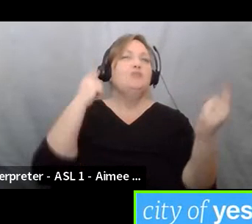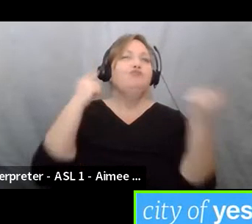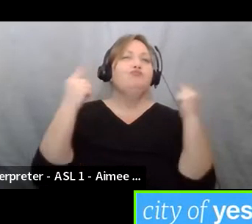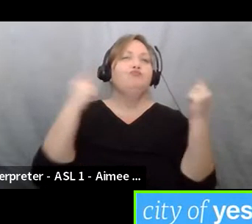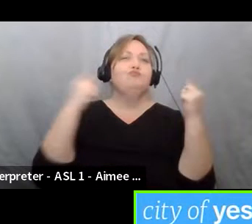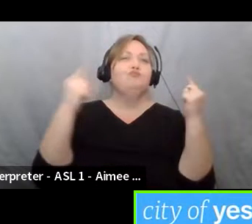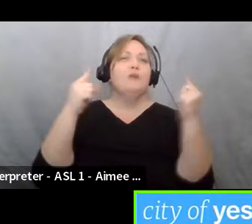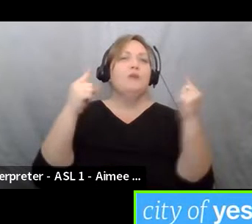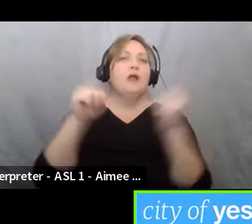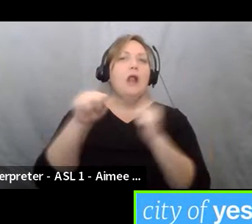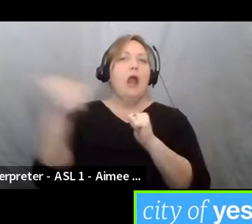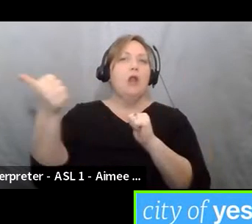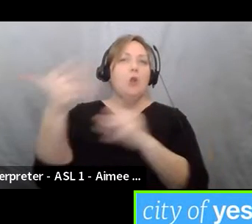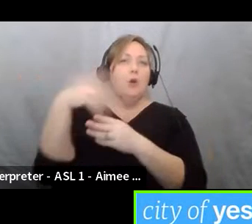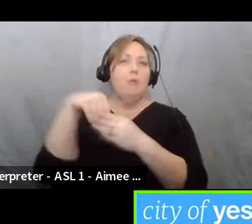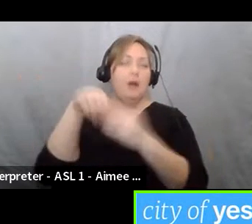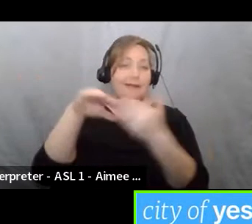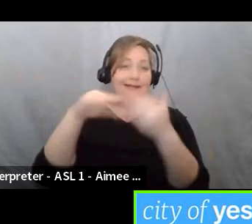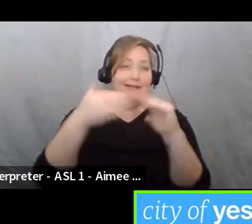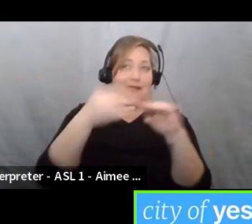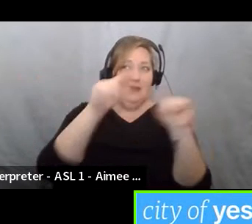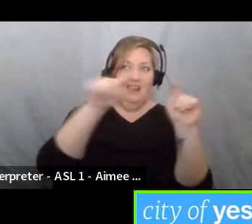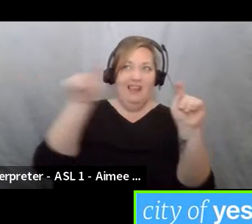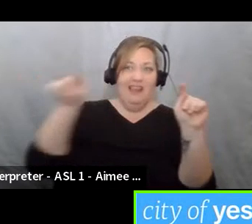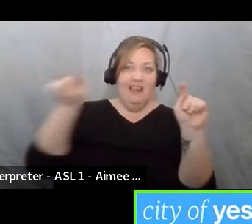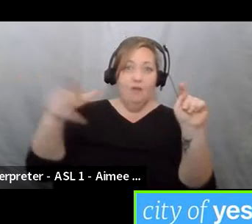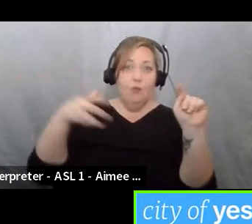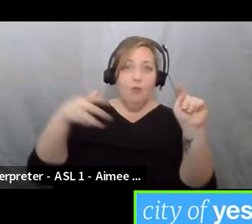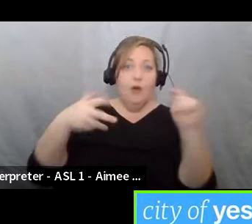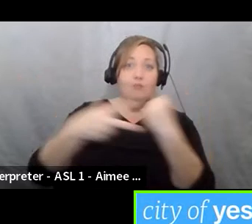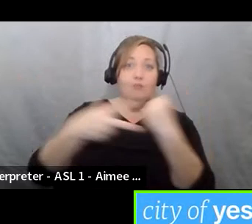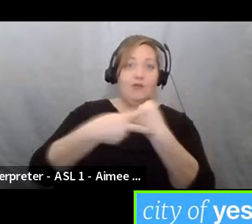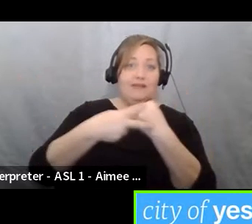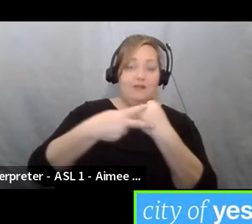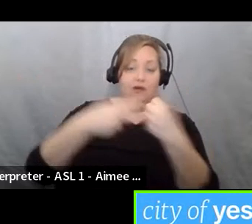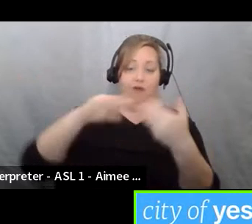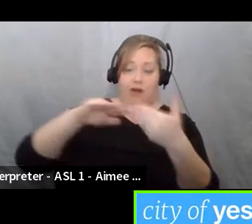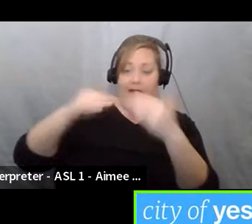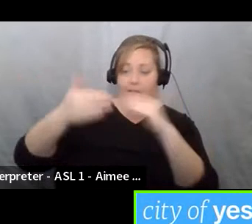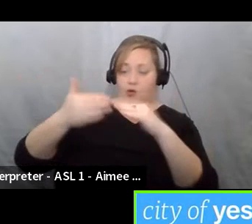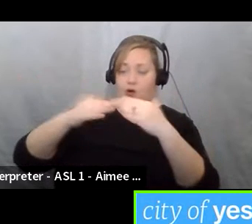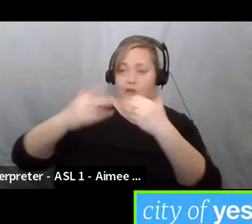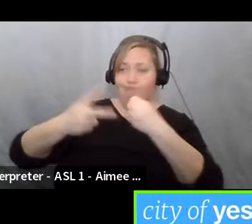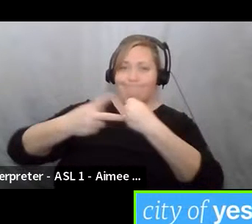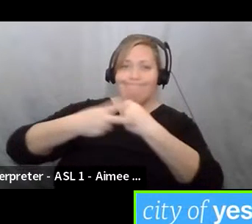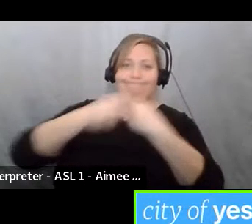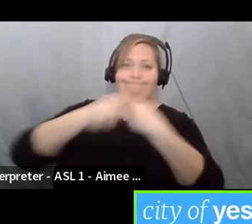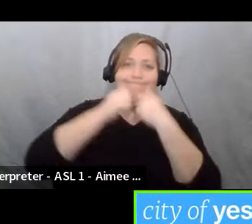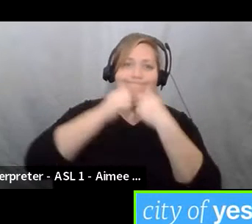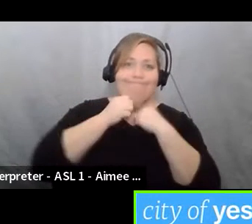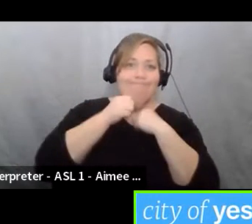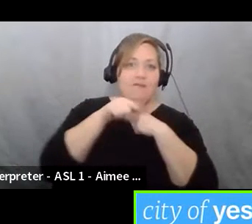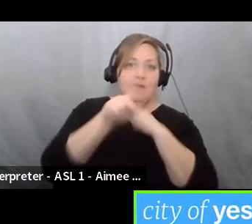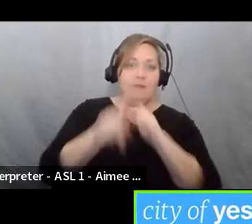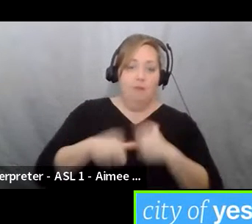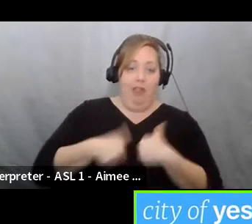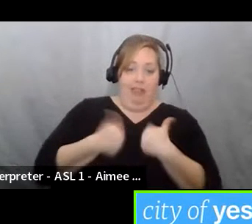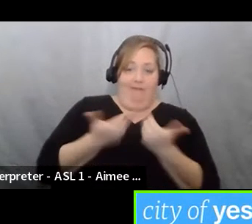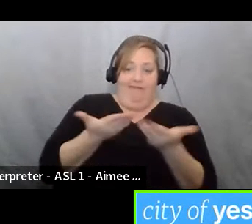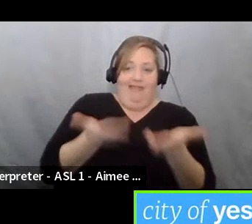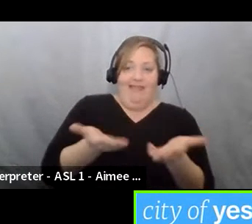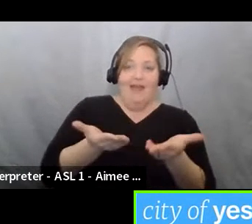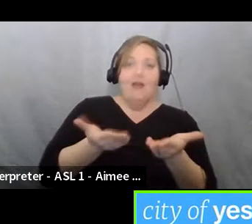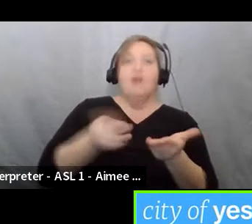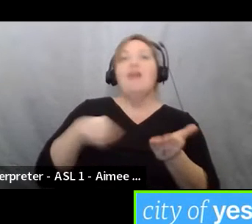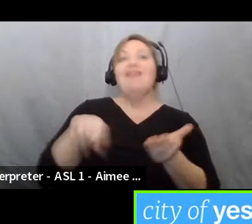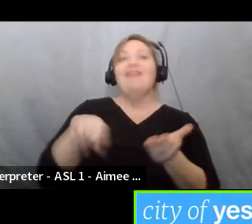as well about, if we want to preserve our neighborhoods for the people who live there, they have